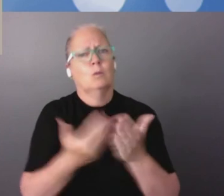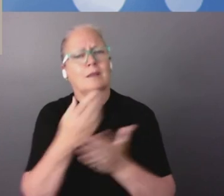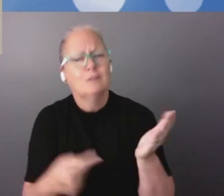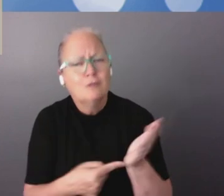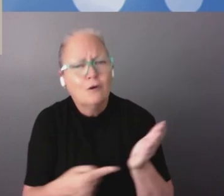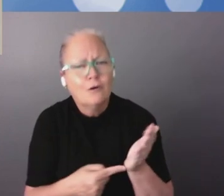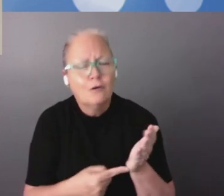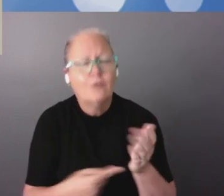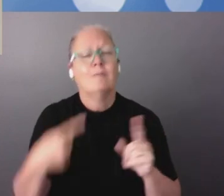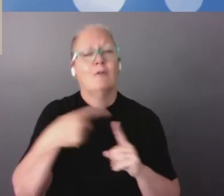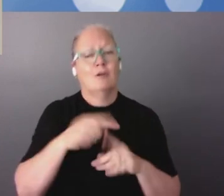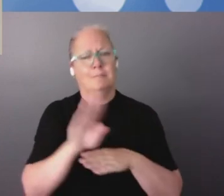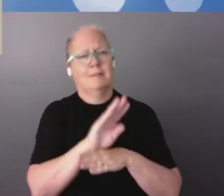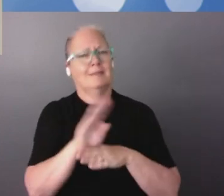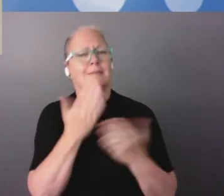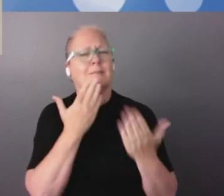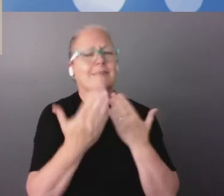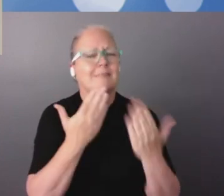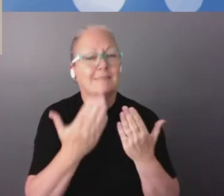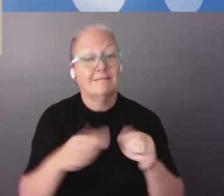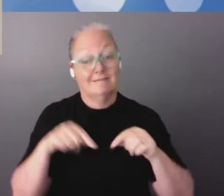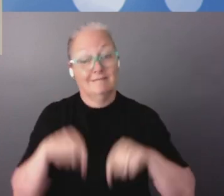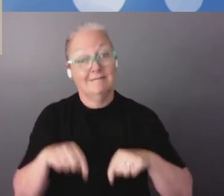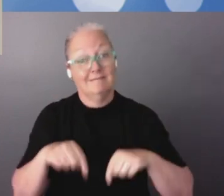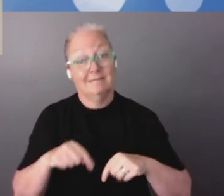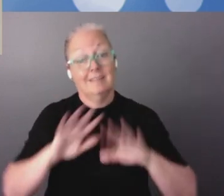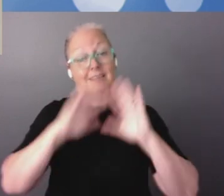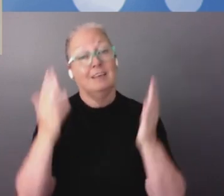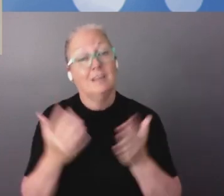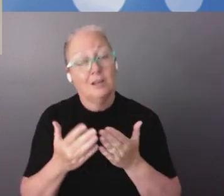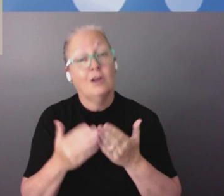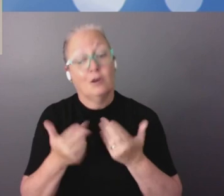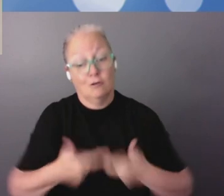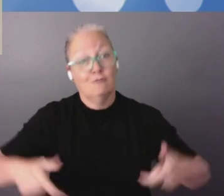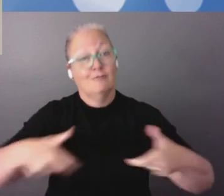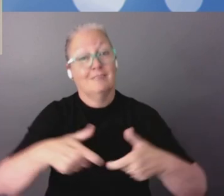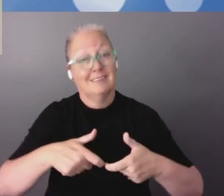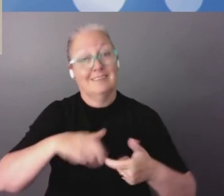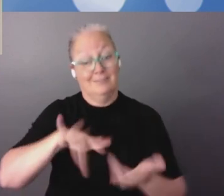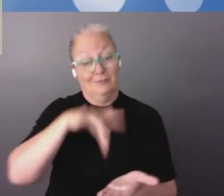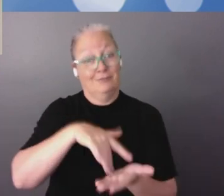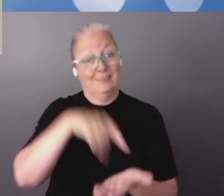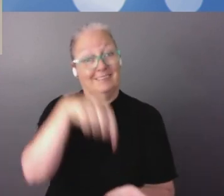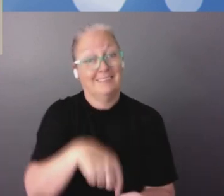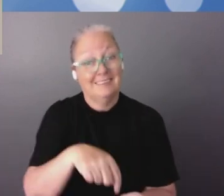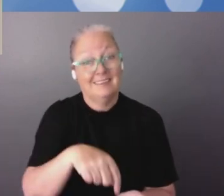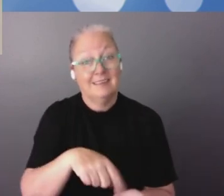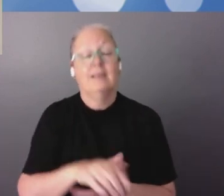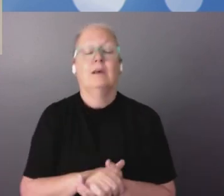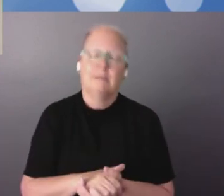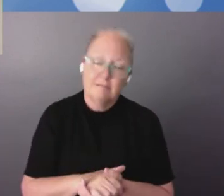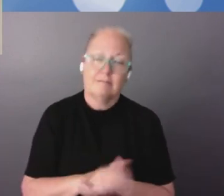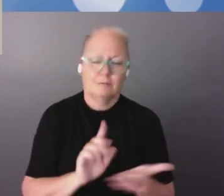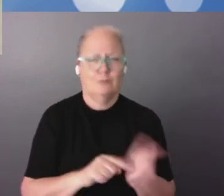great events. The International Congress Center, in which we are hosting you today, is one of the most remarkable effects of that